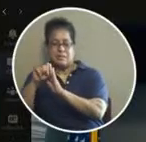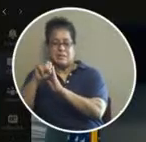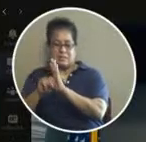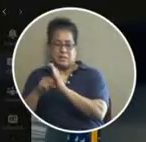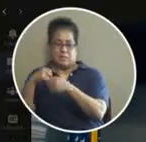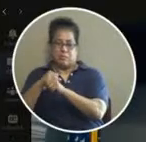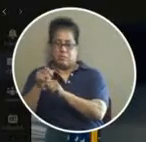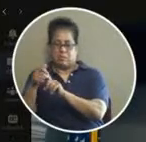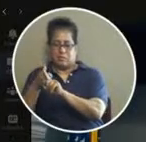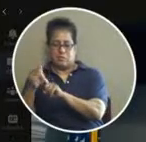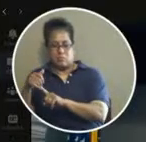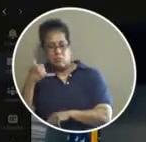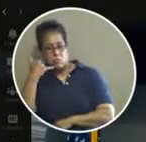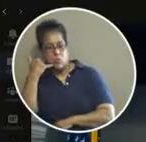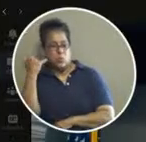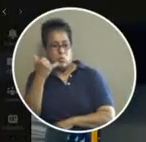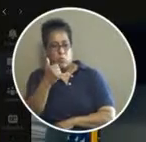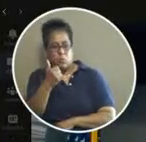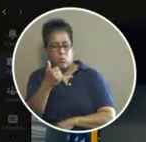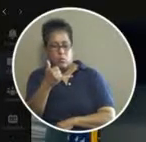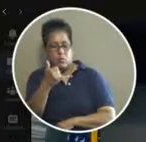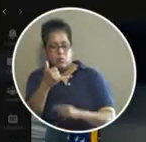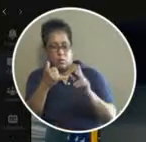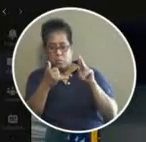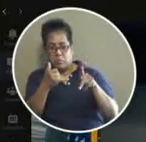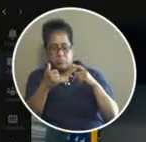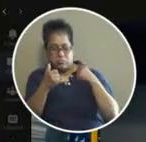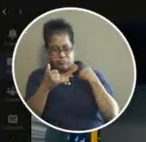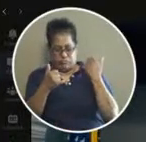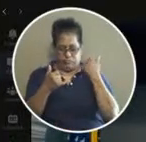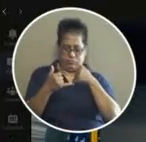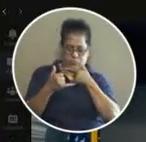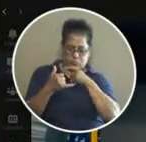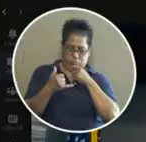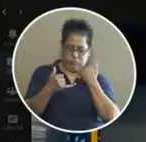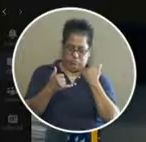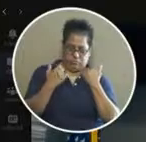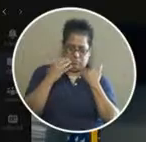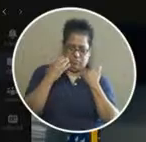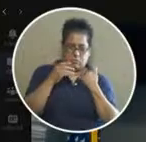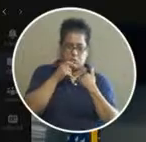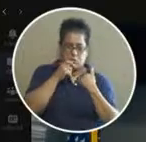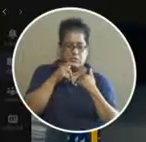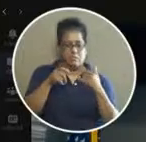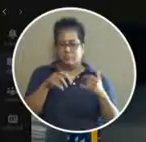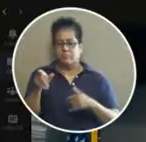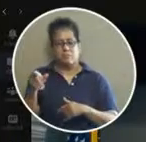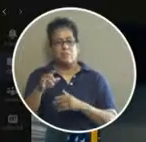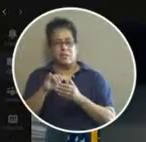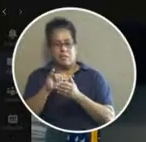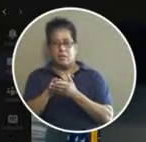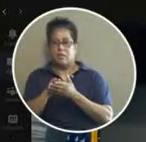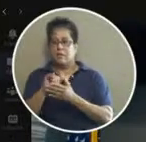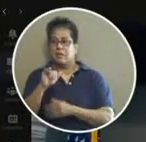makes a phone call, and if the people doesn't answer the phone call because they don't recognize the number, the test result is gonna